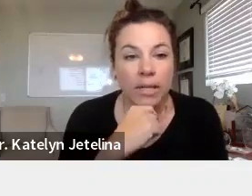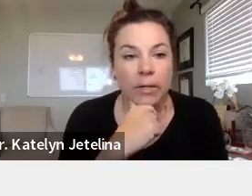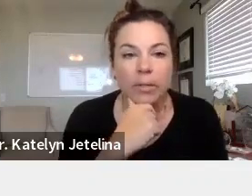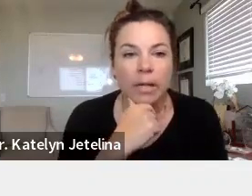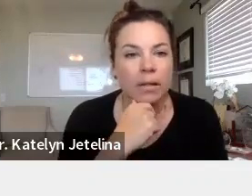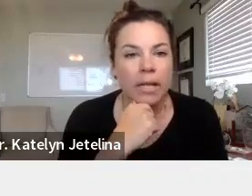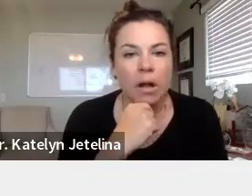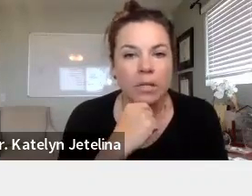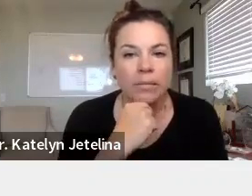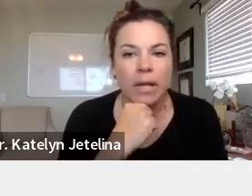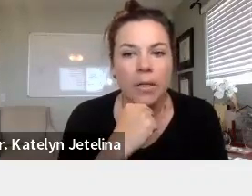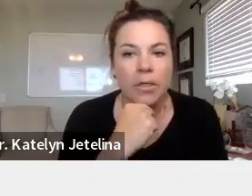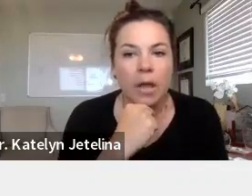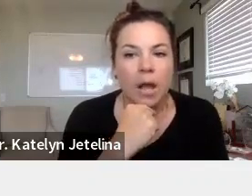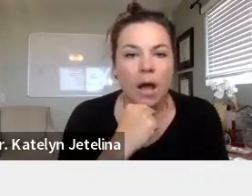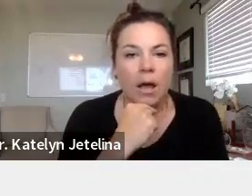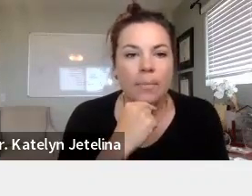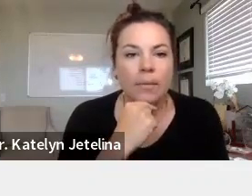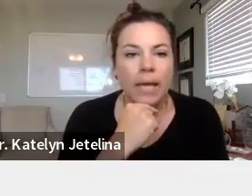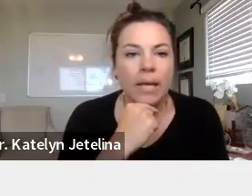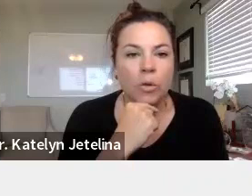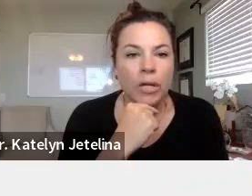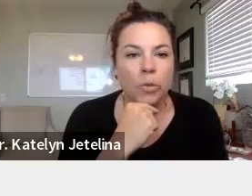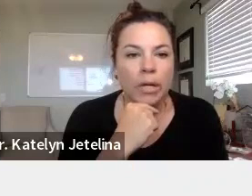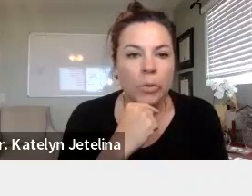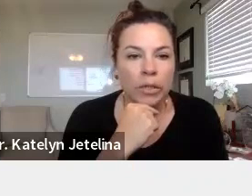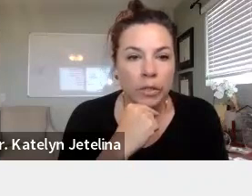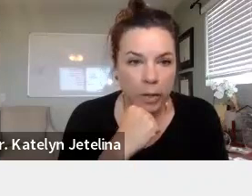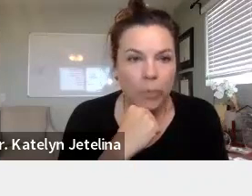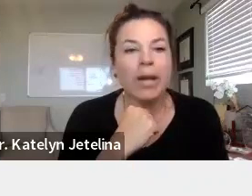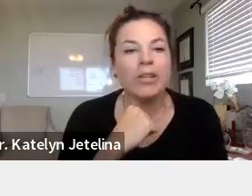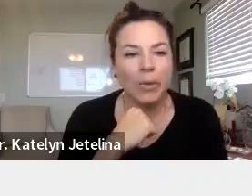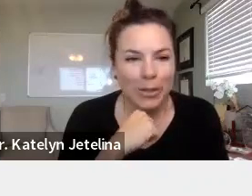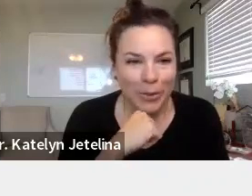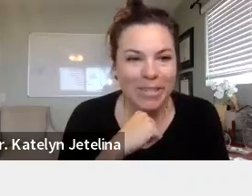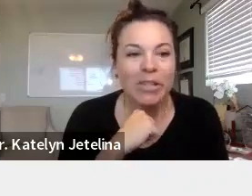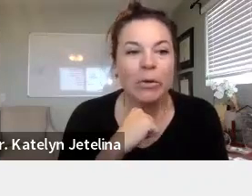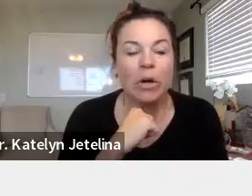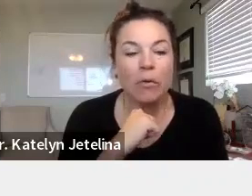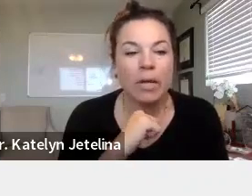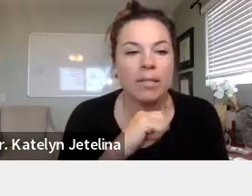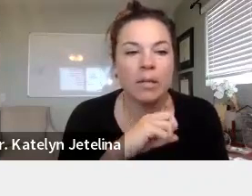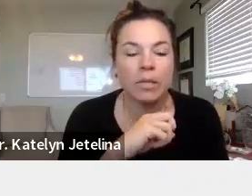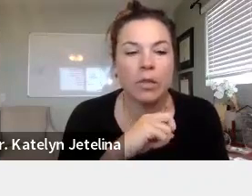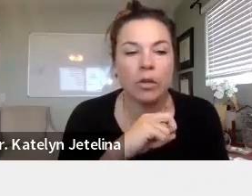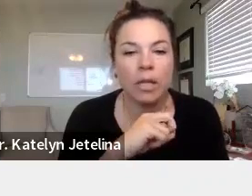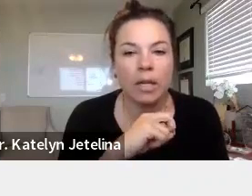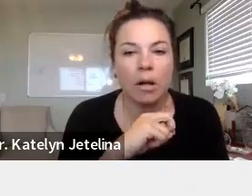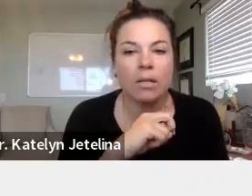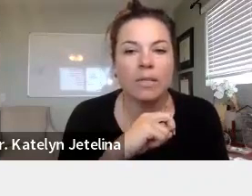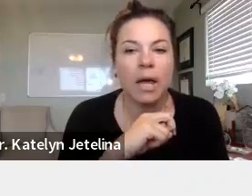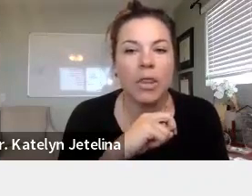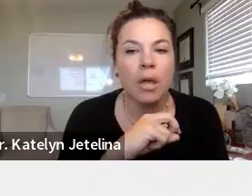will continue to be a leading cause of death. In 2020, 2021, and 2022, COVID-19 was the third